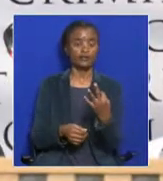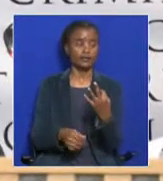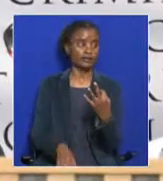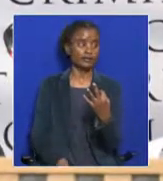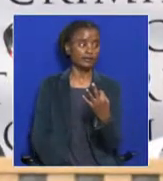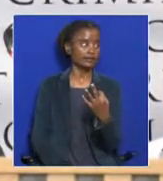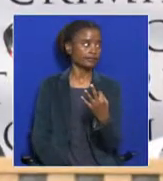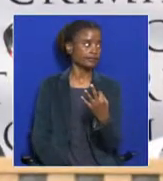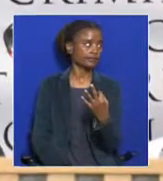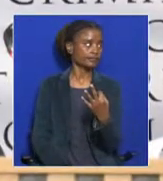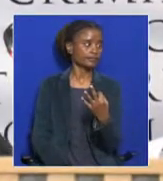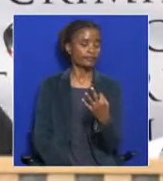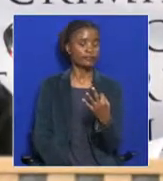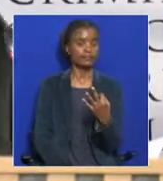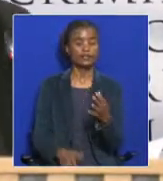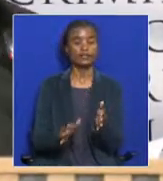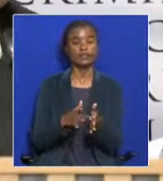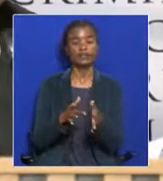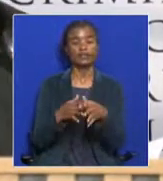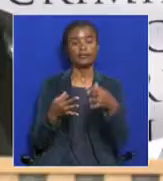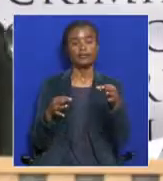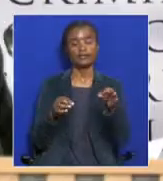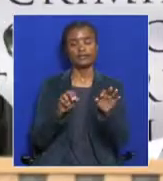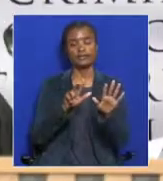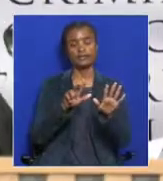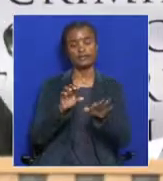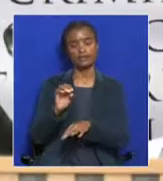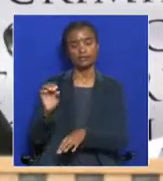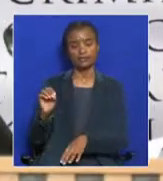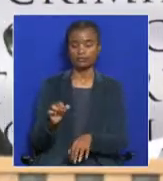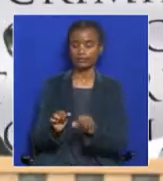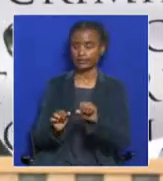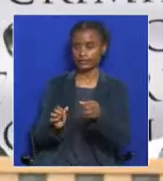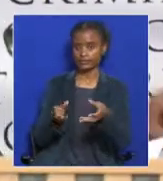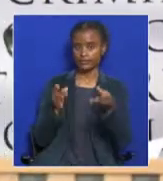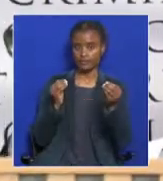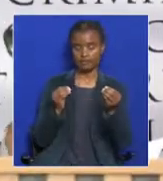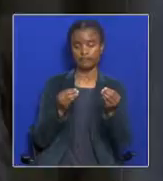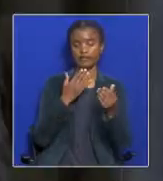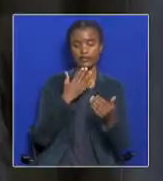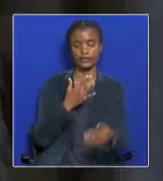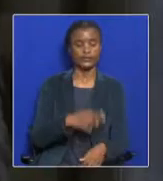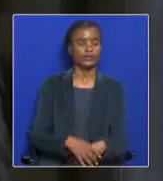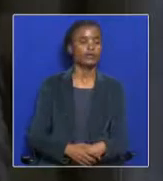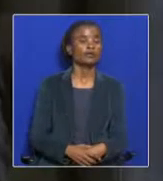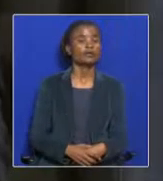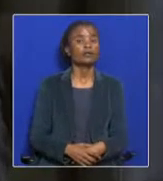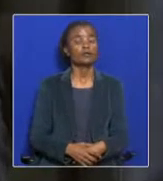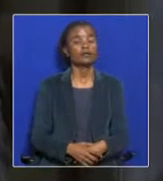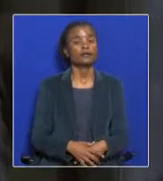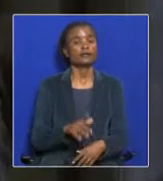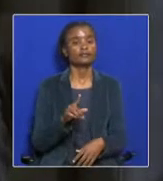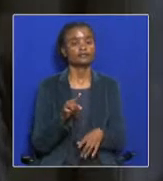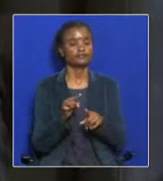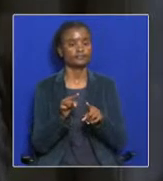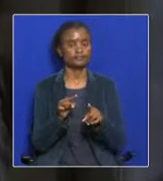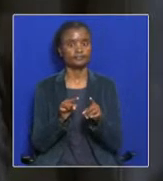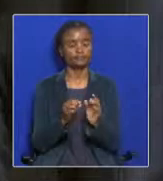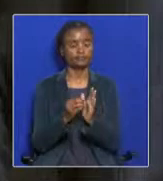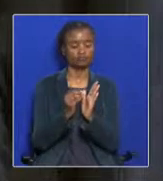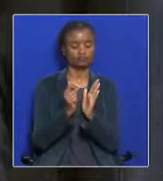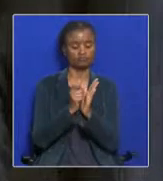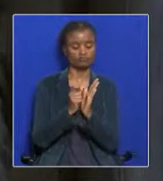Page 800. Yes, I've got it, Commissioner. Thank you. All right. So you have that entry on the 23rd